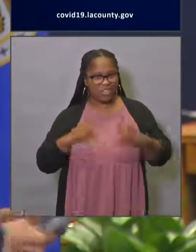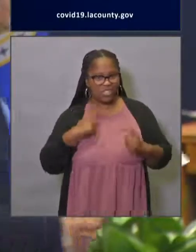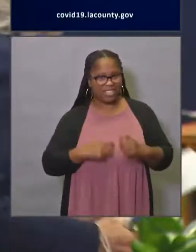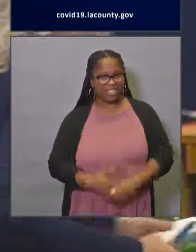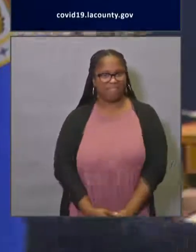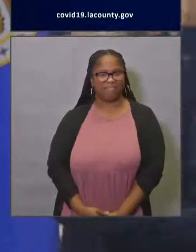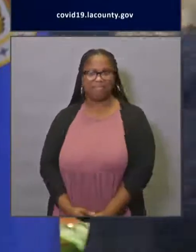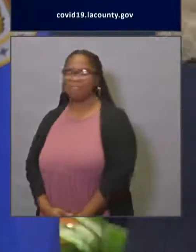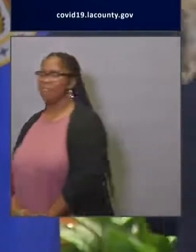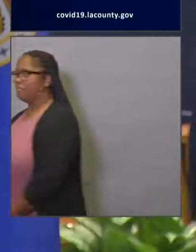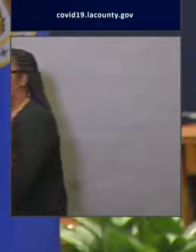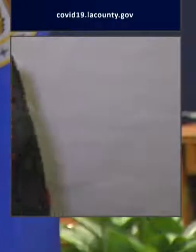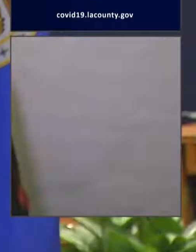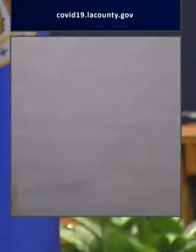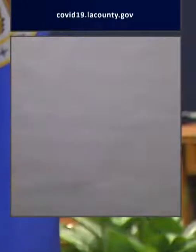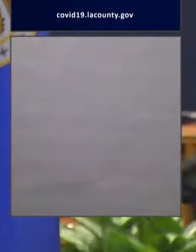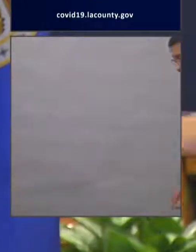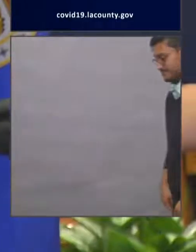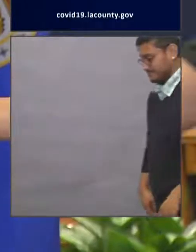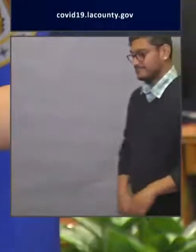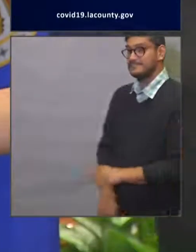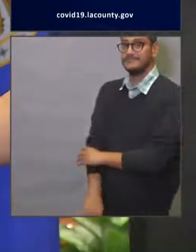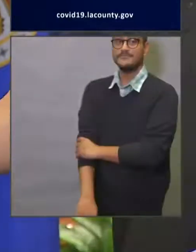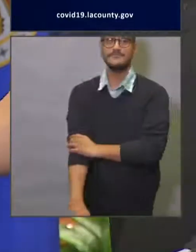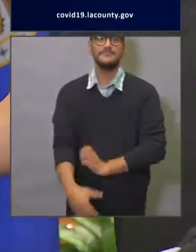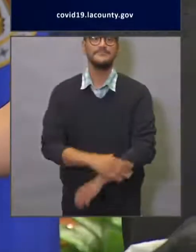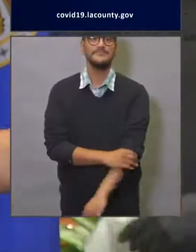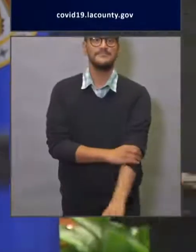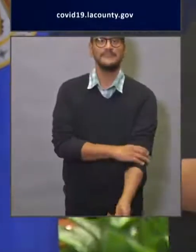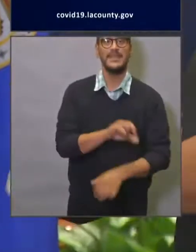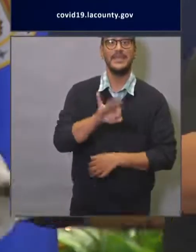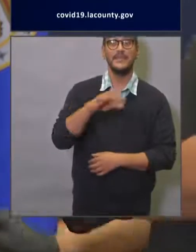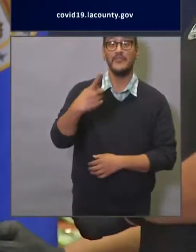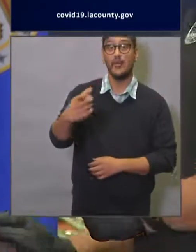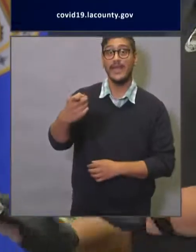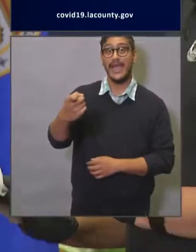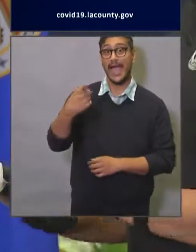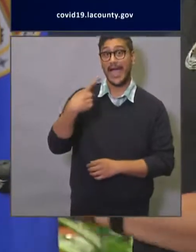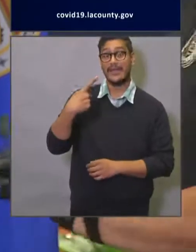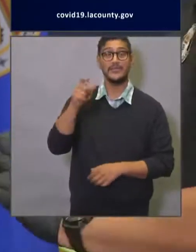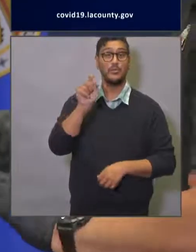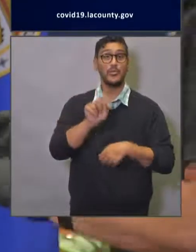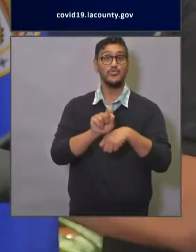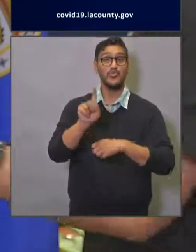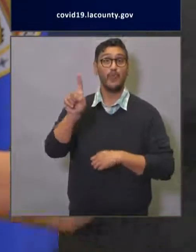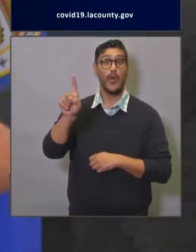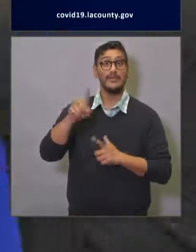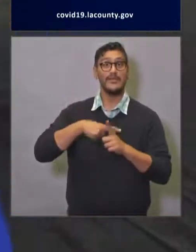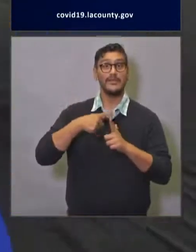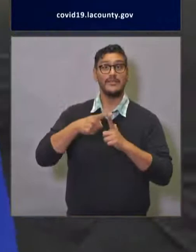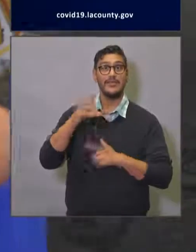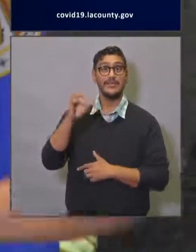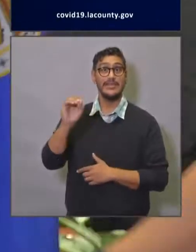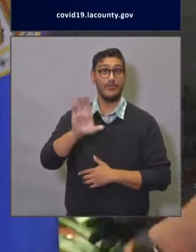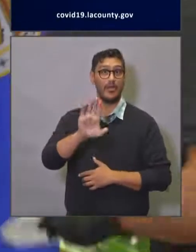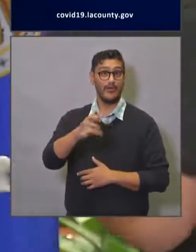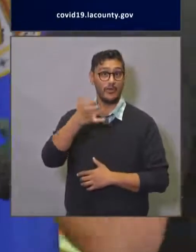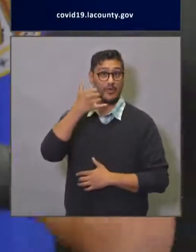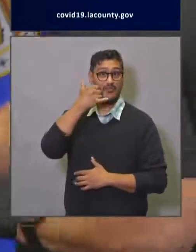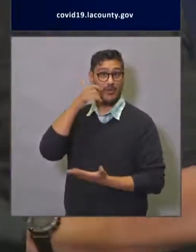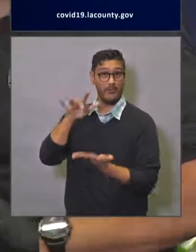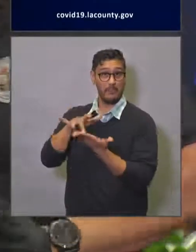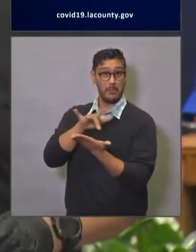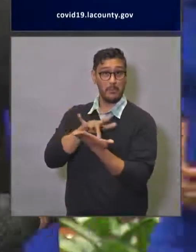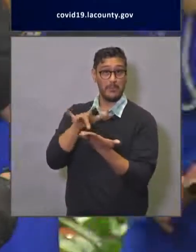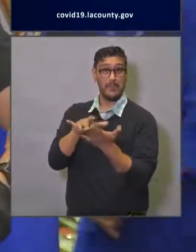Ladies and gentlemen, if you wish to ask any questions on the phone, you may press 1, then 0 on your telephone